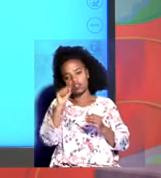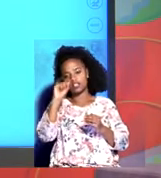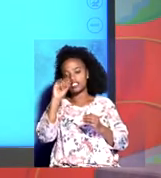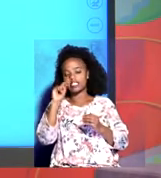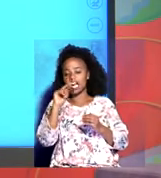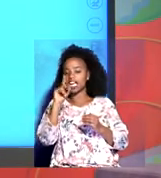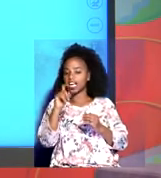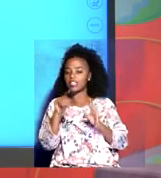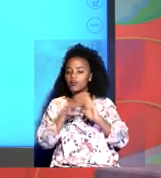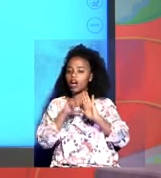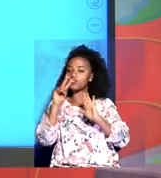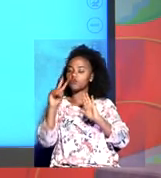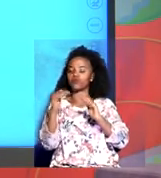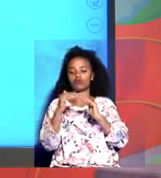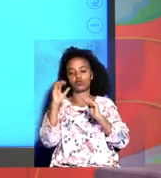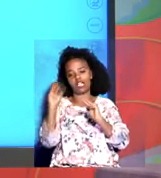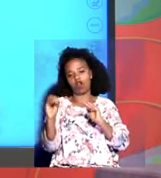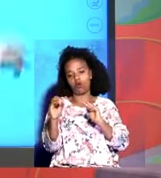is 0.